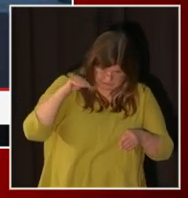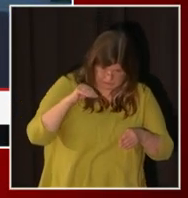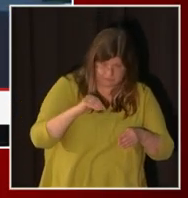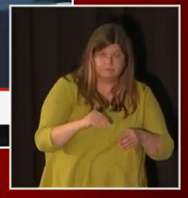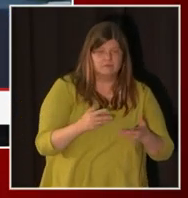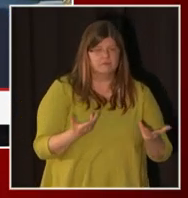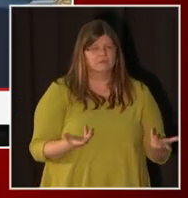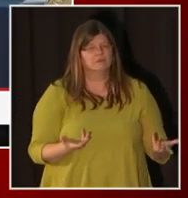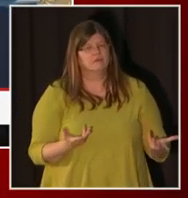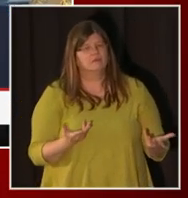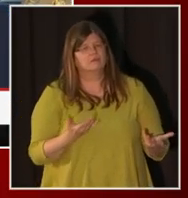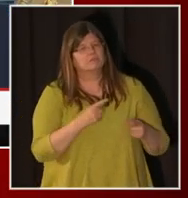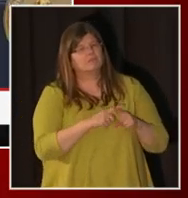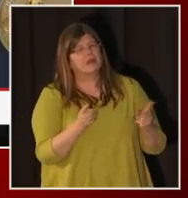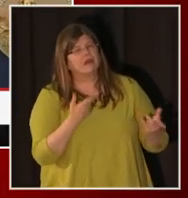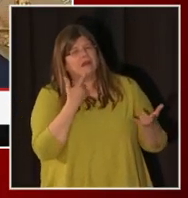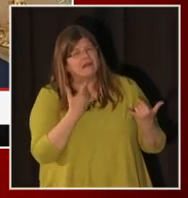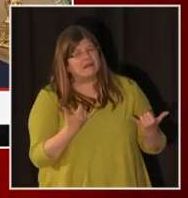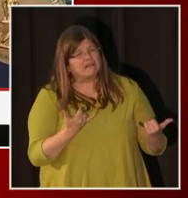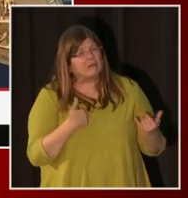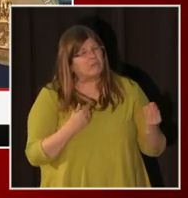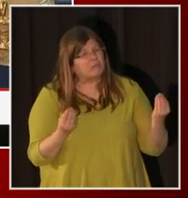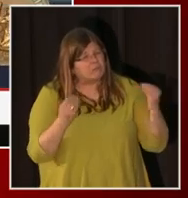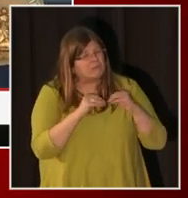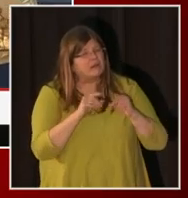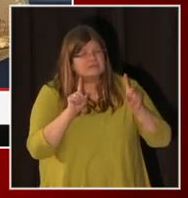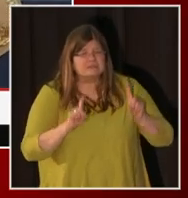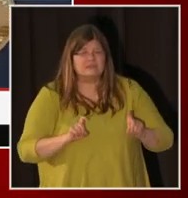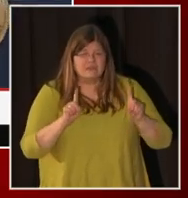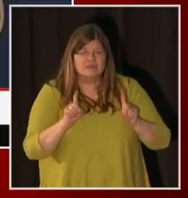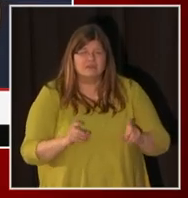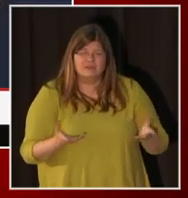positive results? Oh, it's a perfect question.